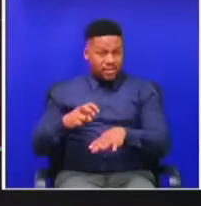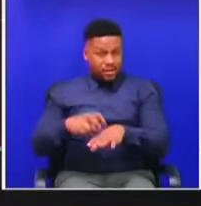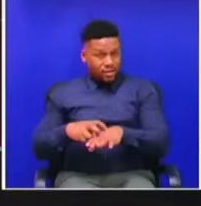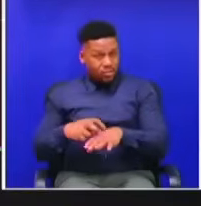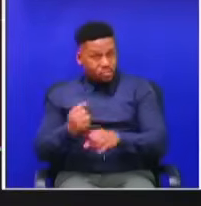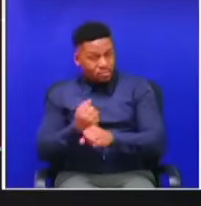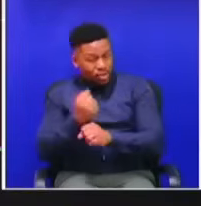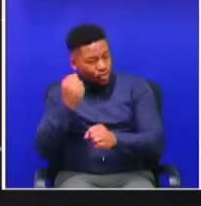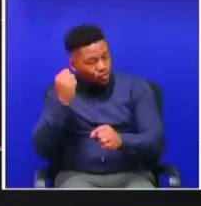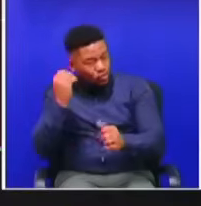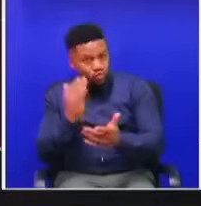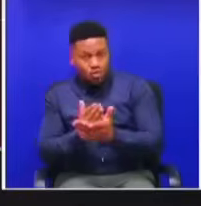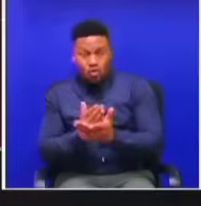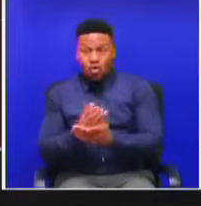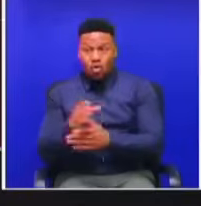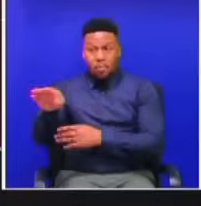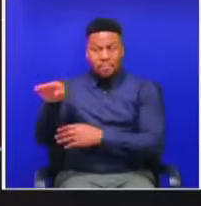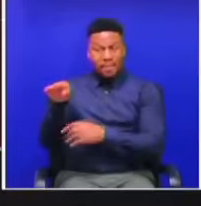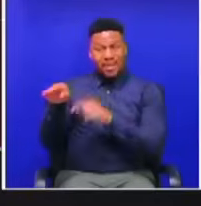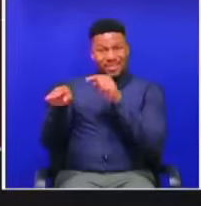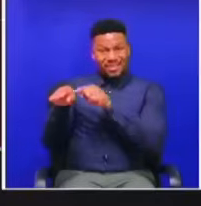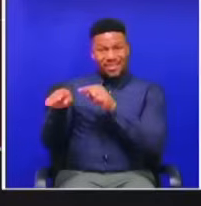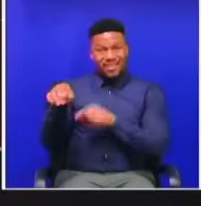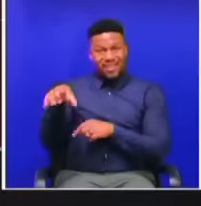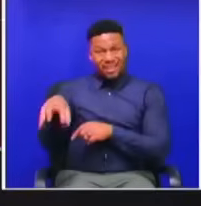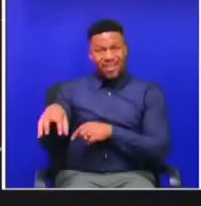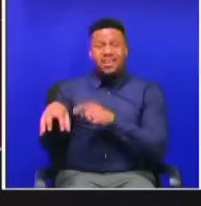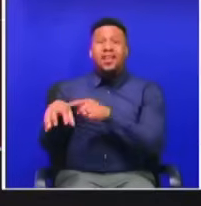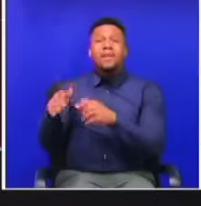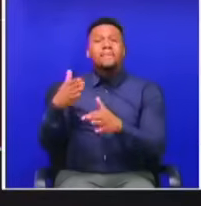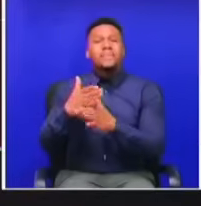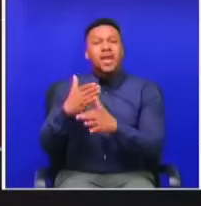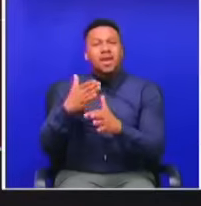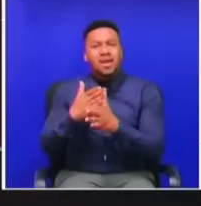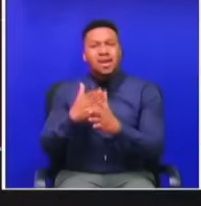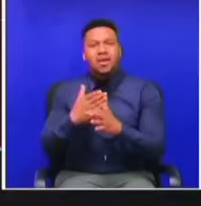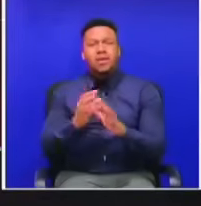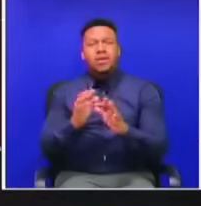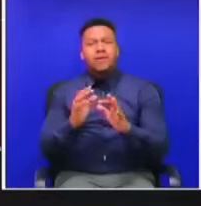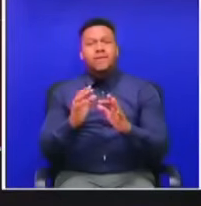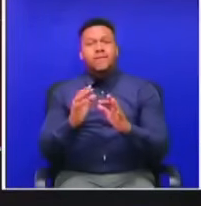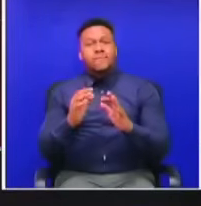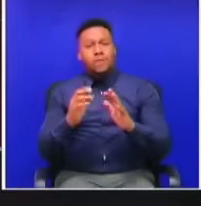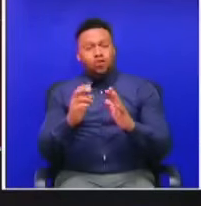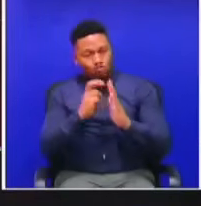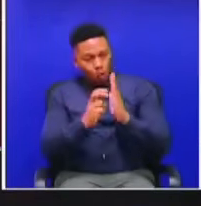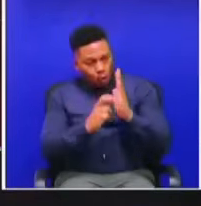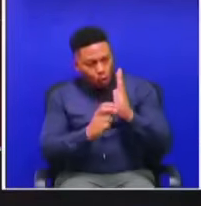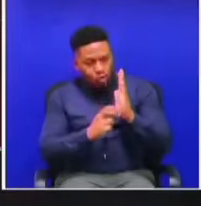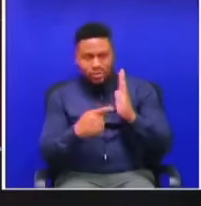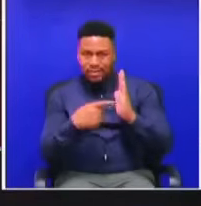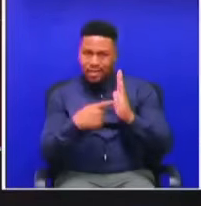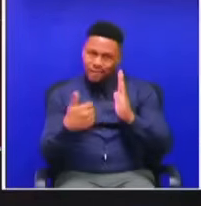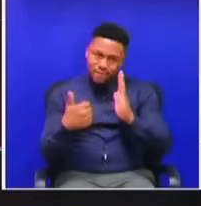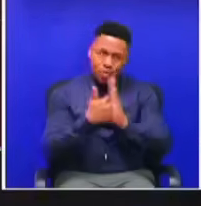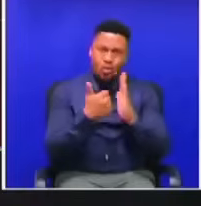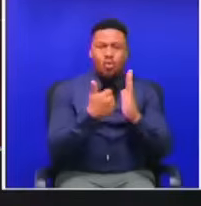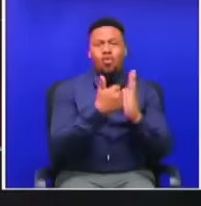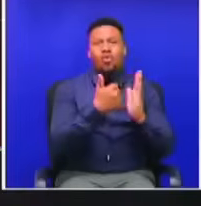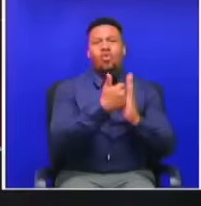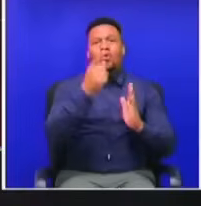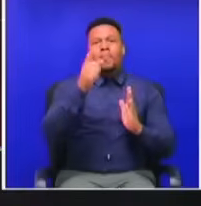will operate in terms of the laws, in terms of the regulations that we have that